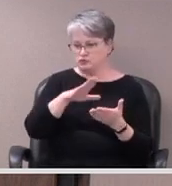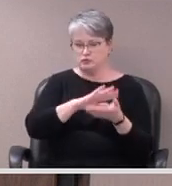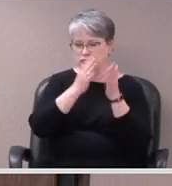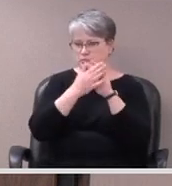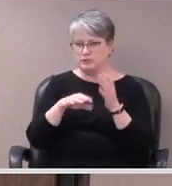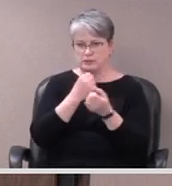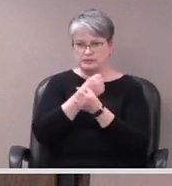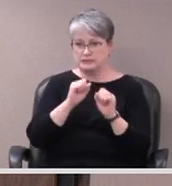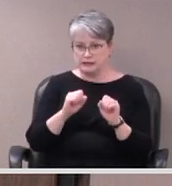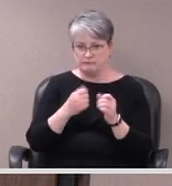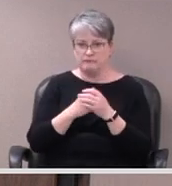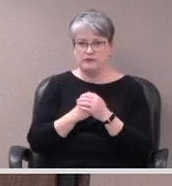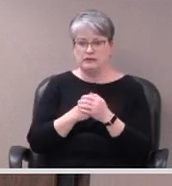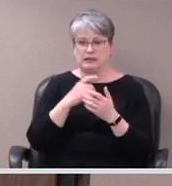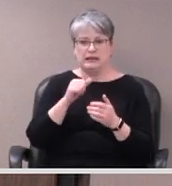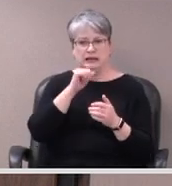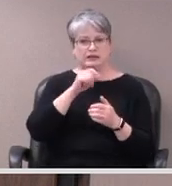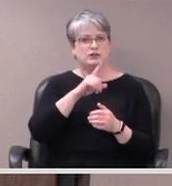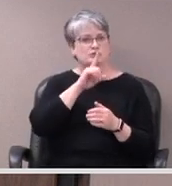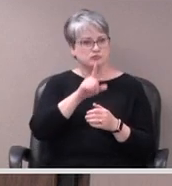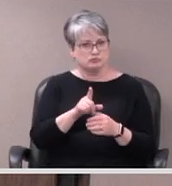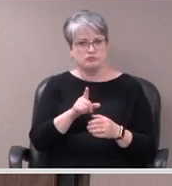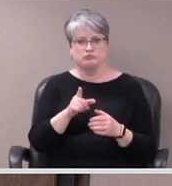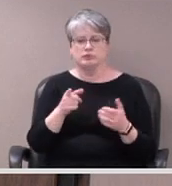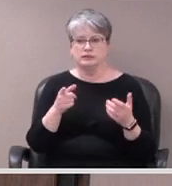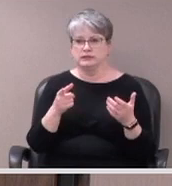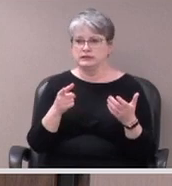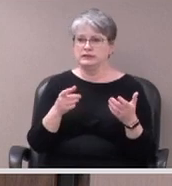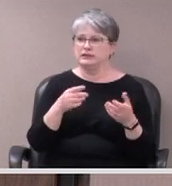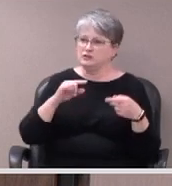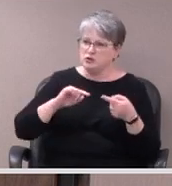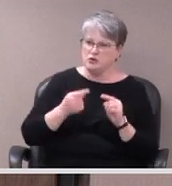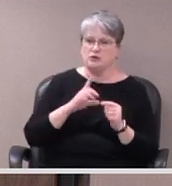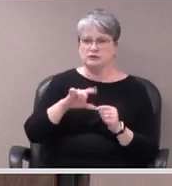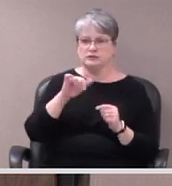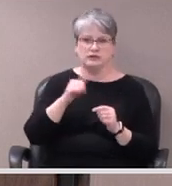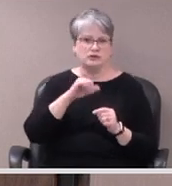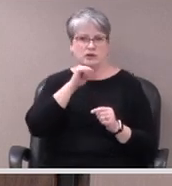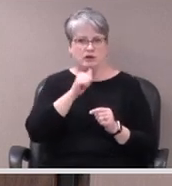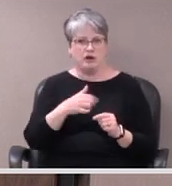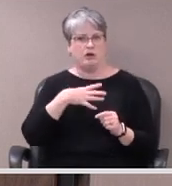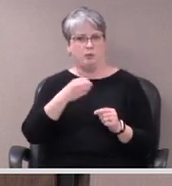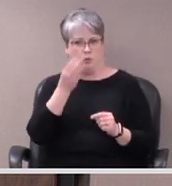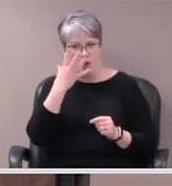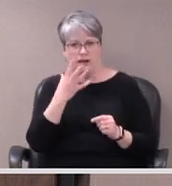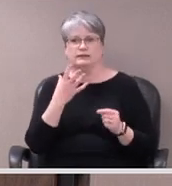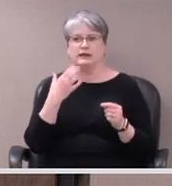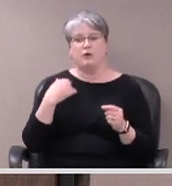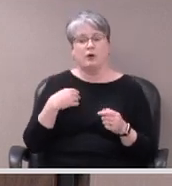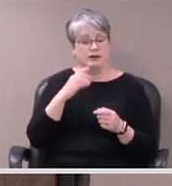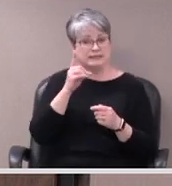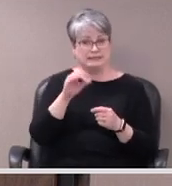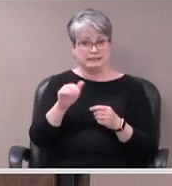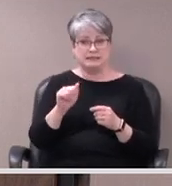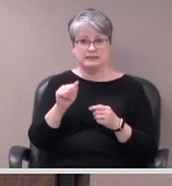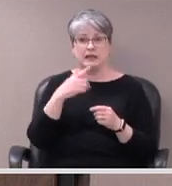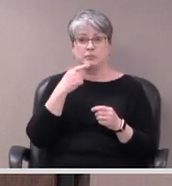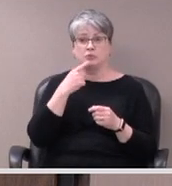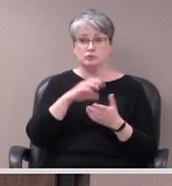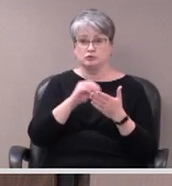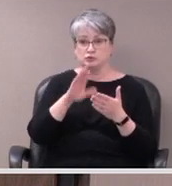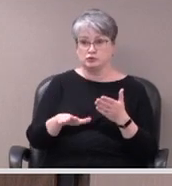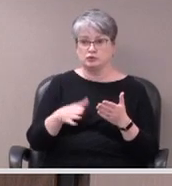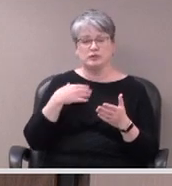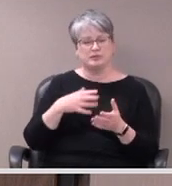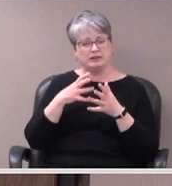that disproportionately harms non-white, disabled, and queer students. Since Parkland, there's been a lot of discussion from